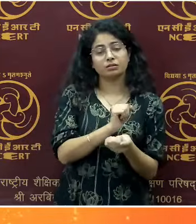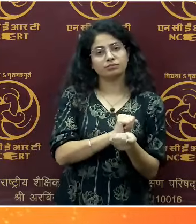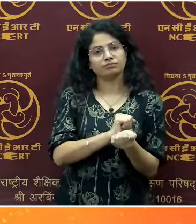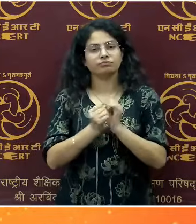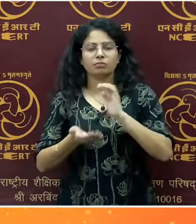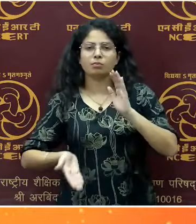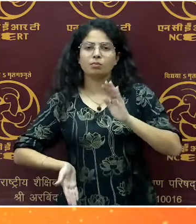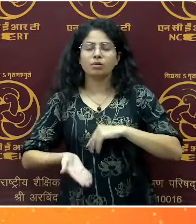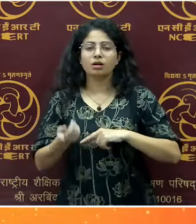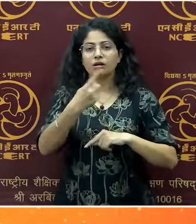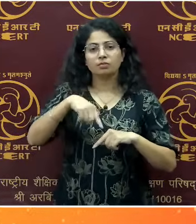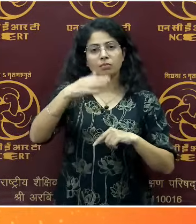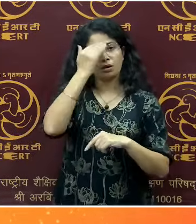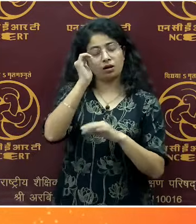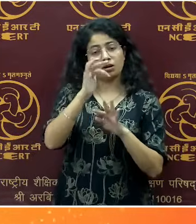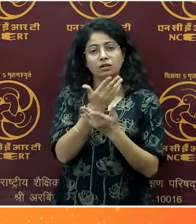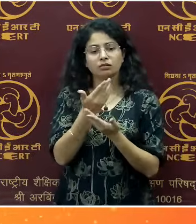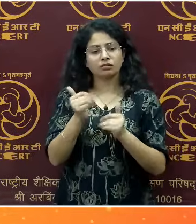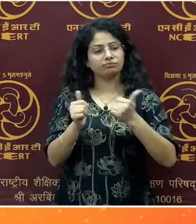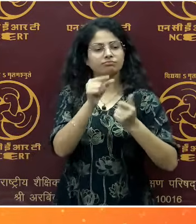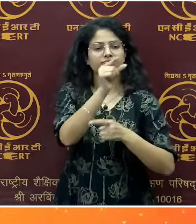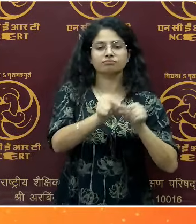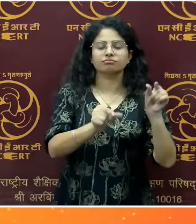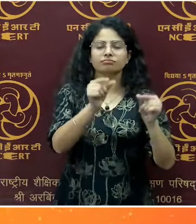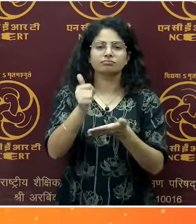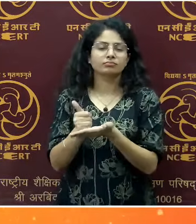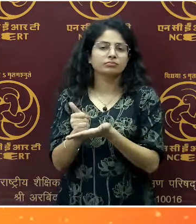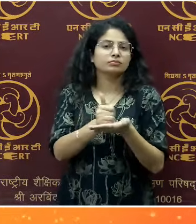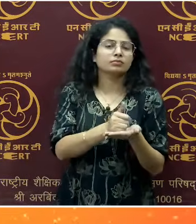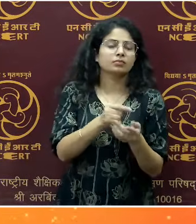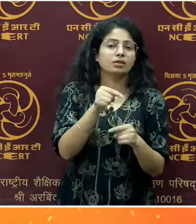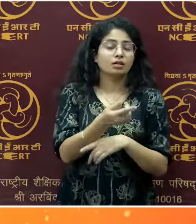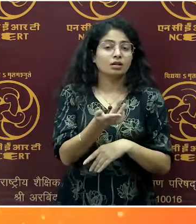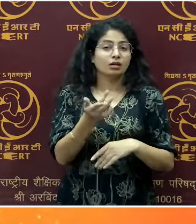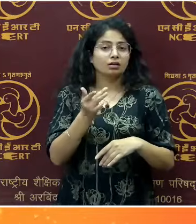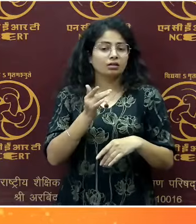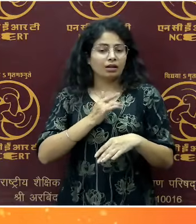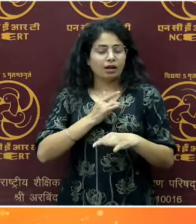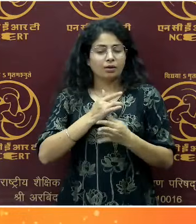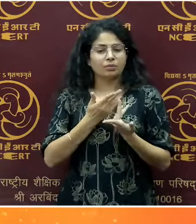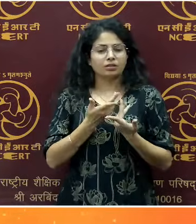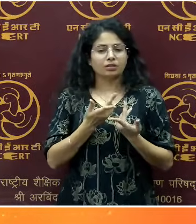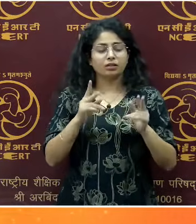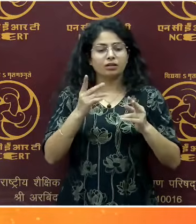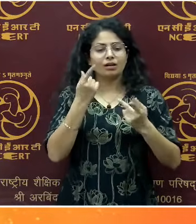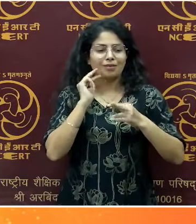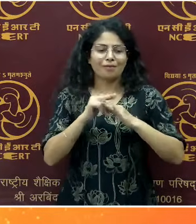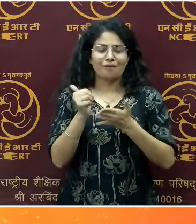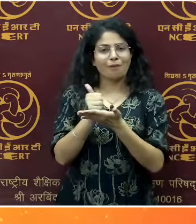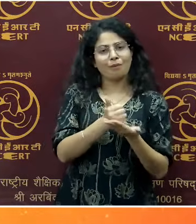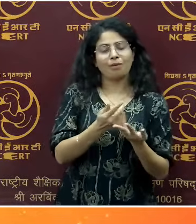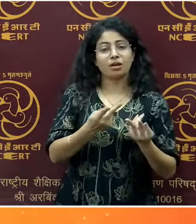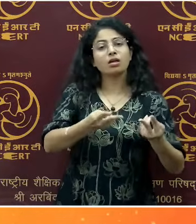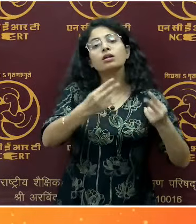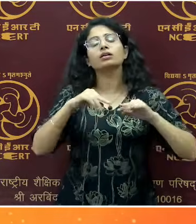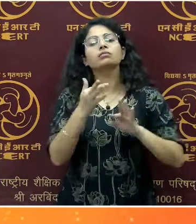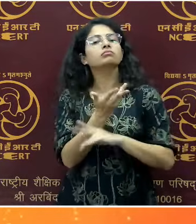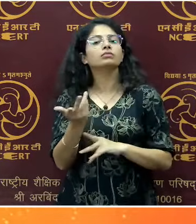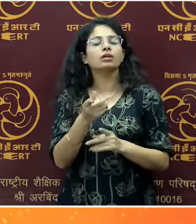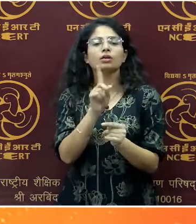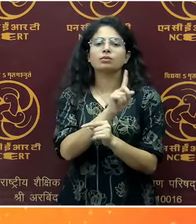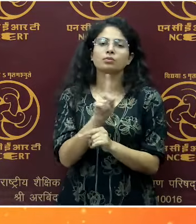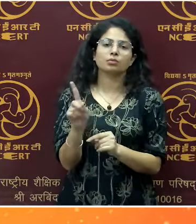sure that you help people and you help them genuinely without expecting anything in return. You will also get the help